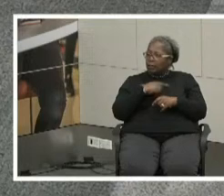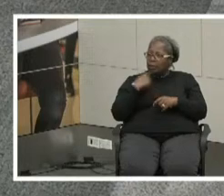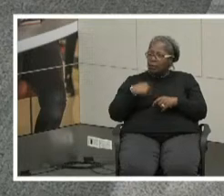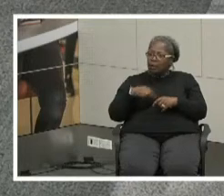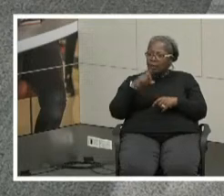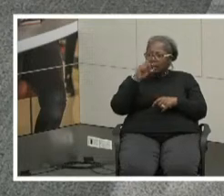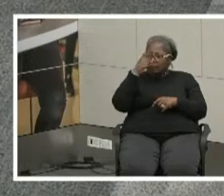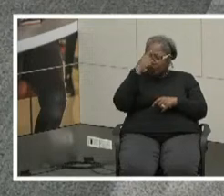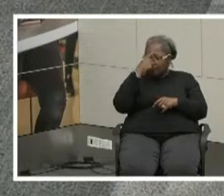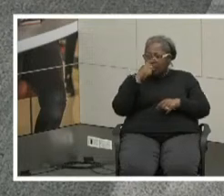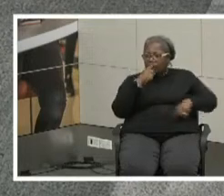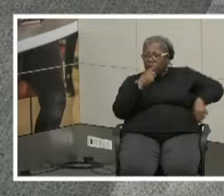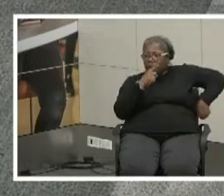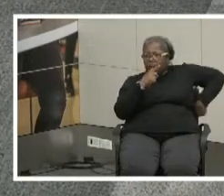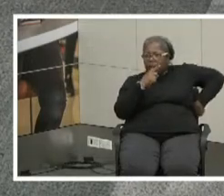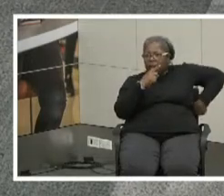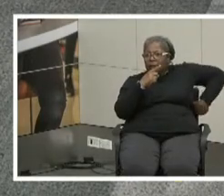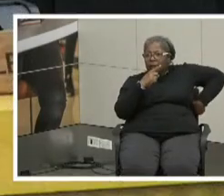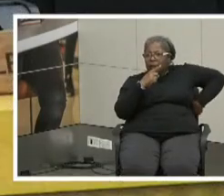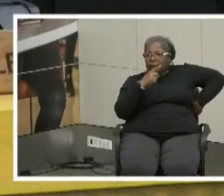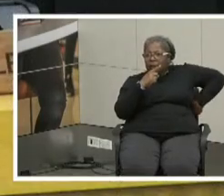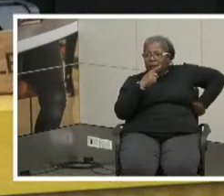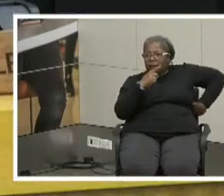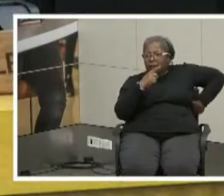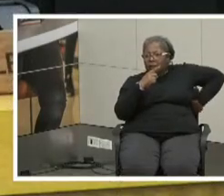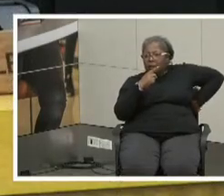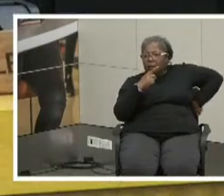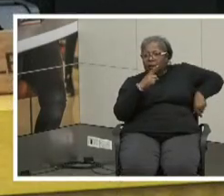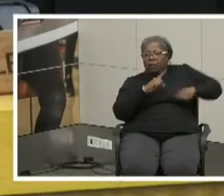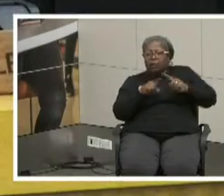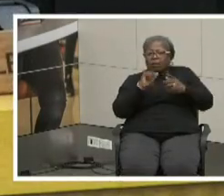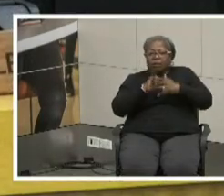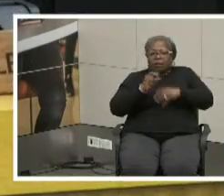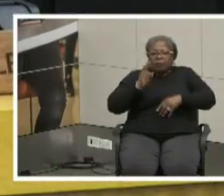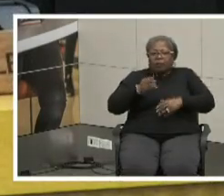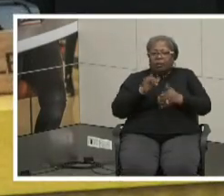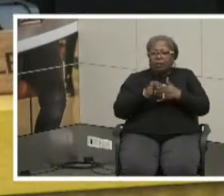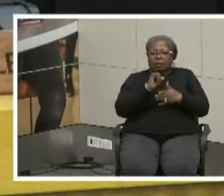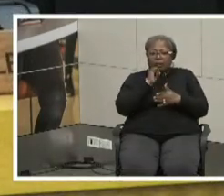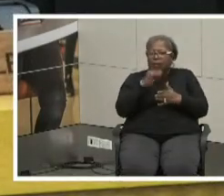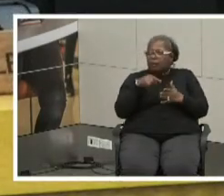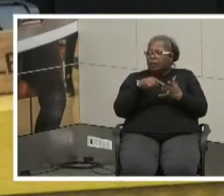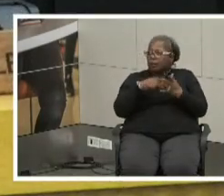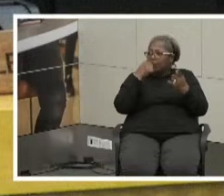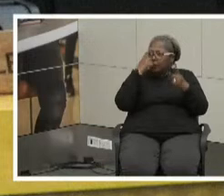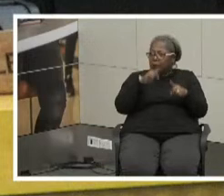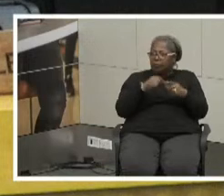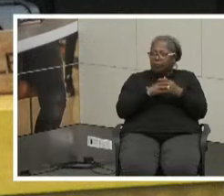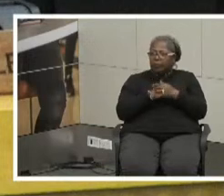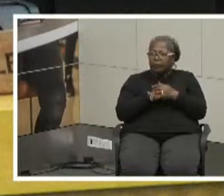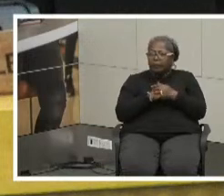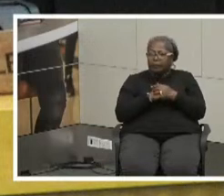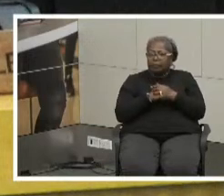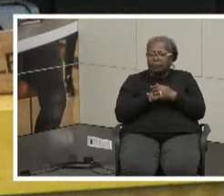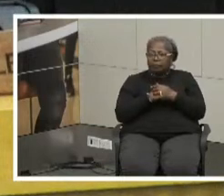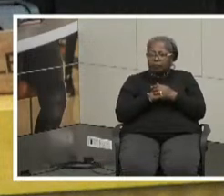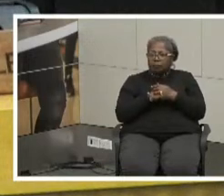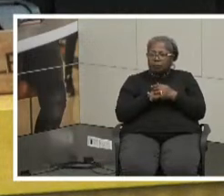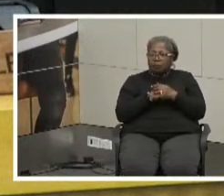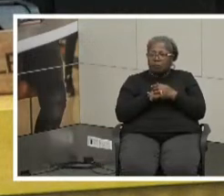government their Department of Education but that's historical that's not this agreement